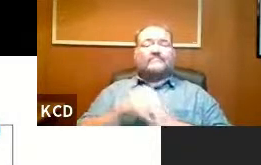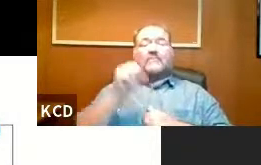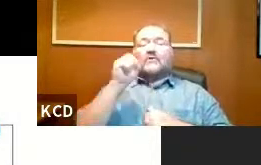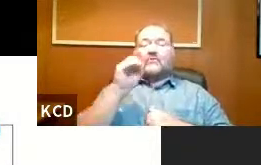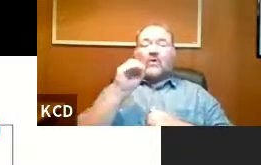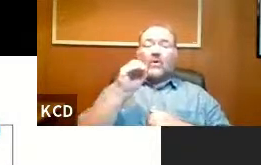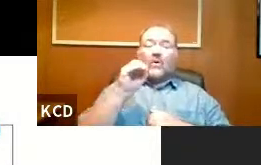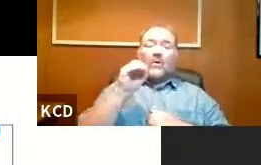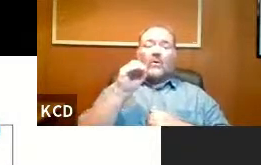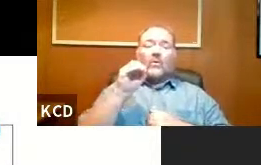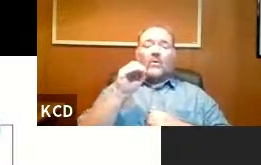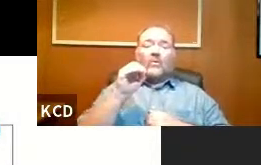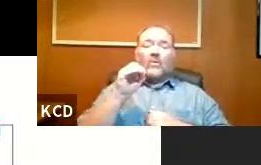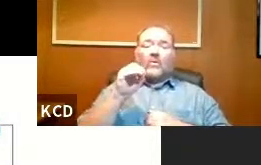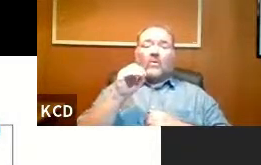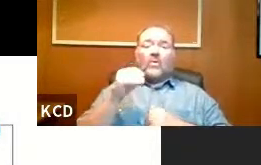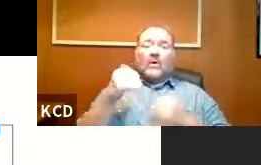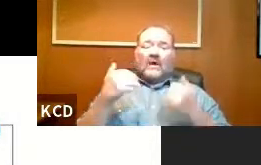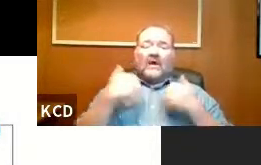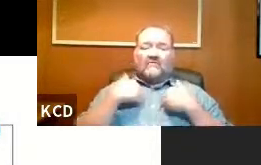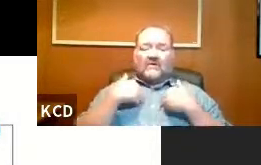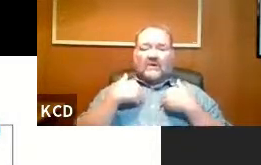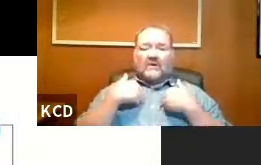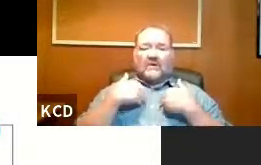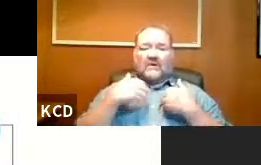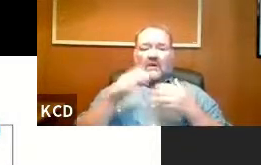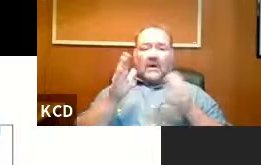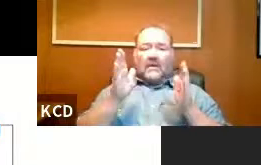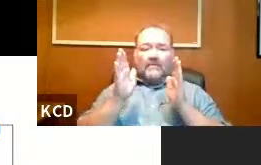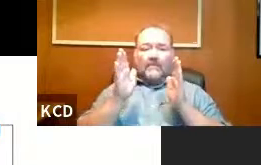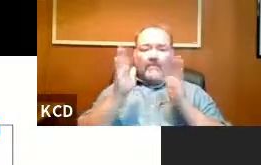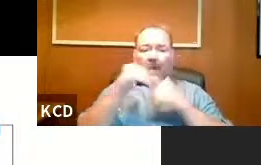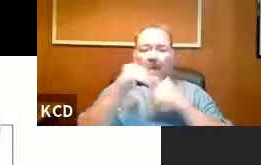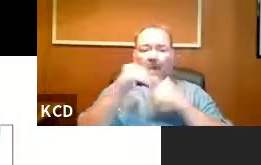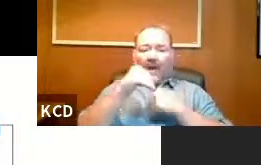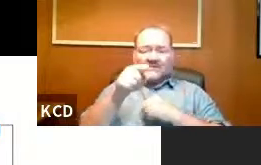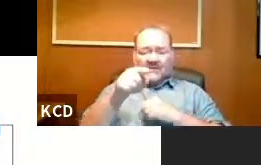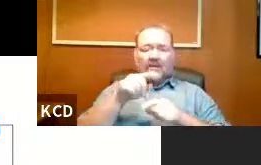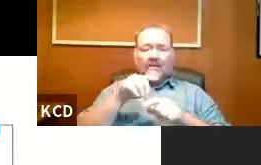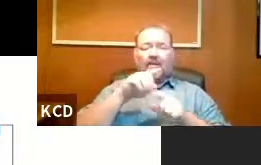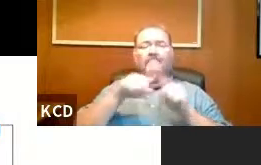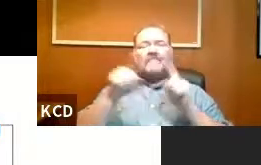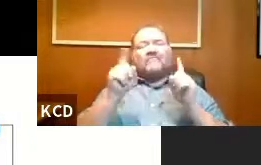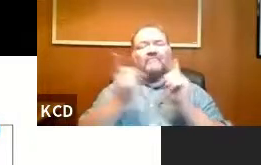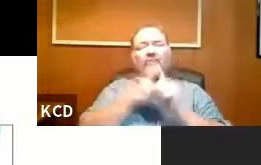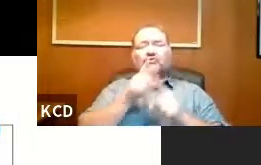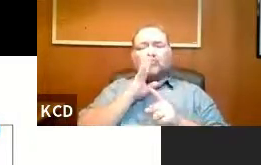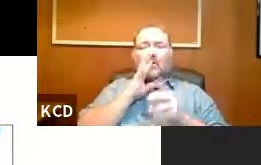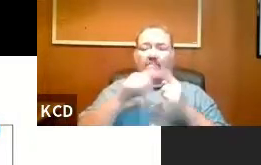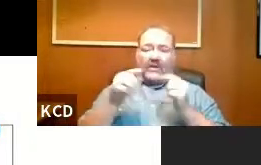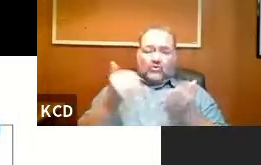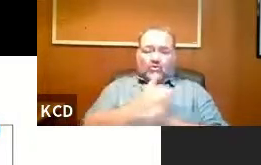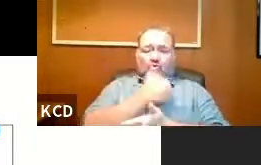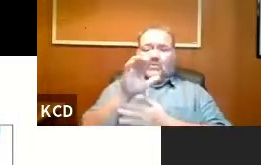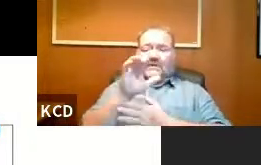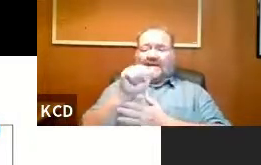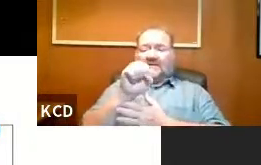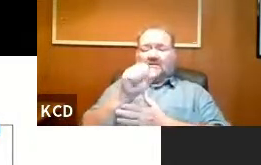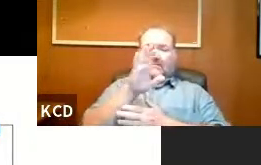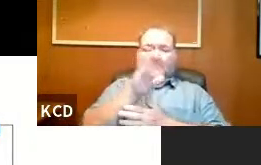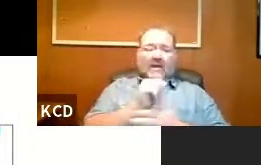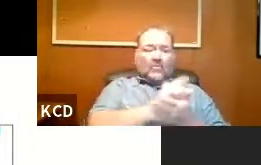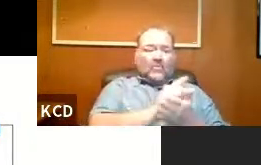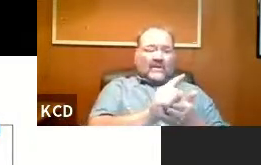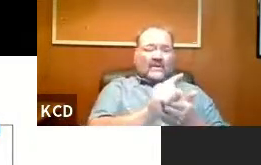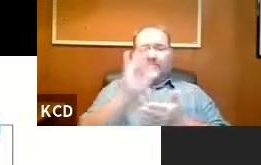So I've got a new little box there to go through, but first of all, just to talk about new cases by week and by month,